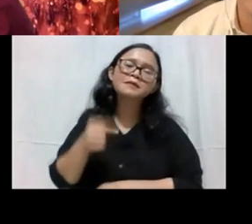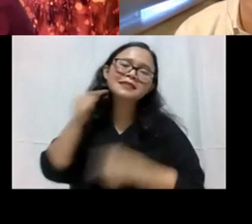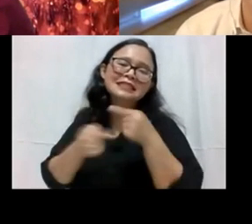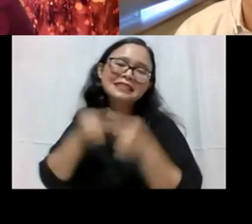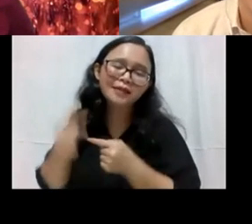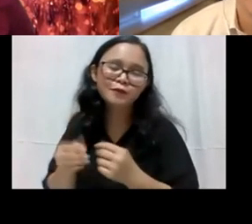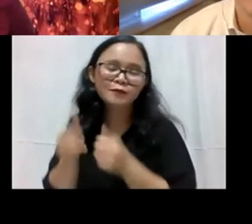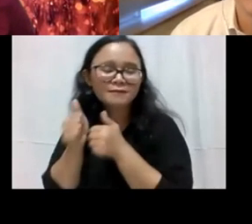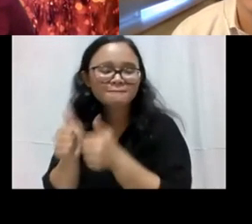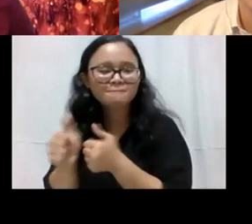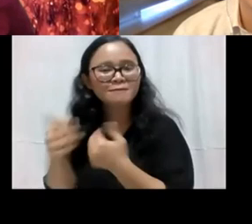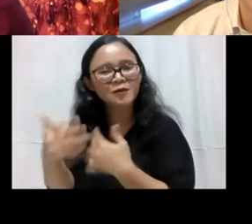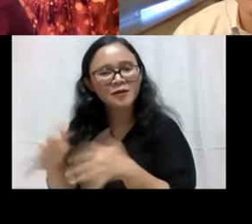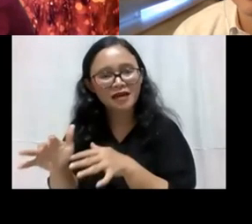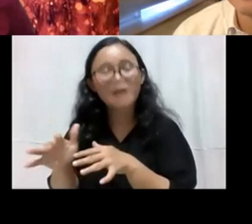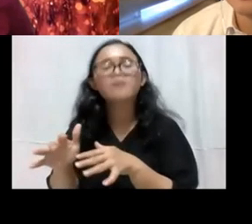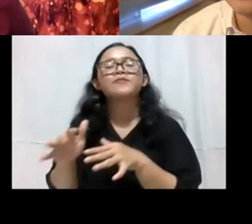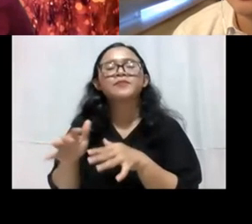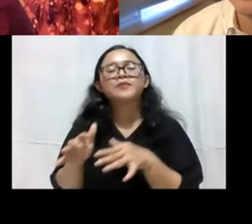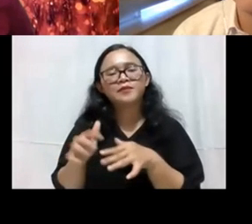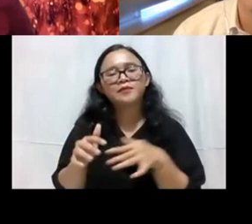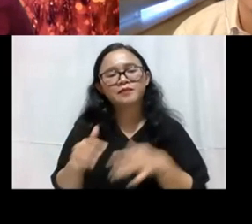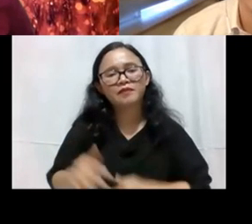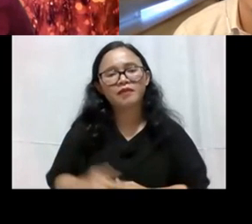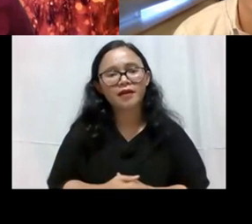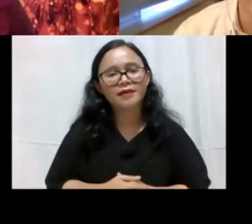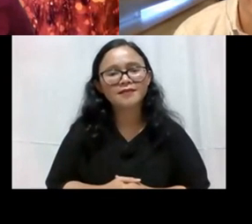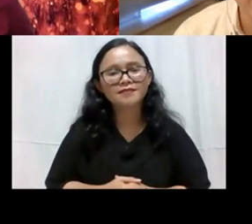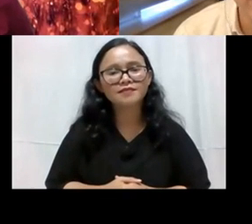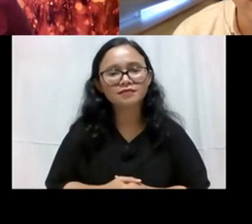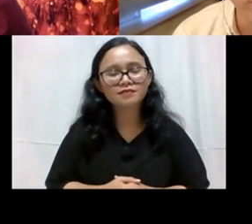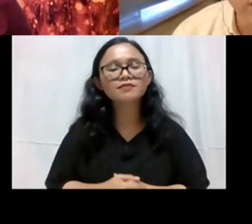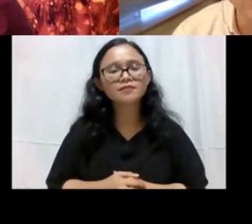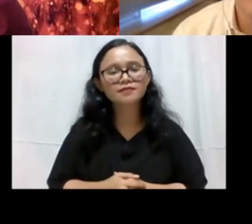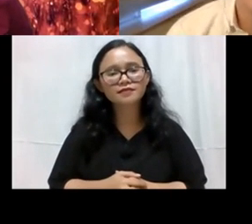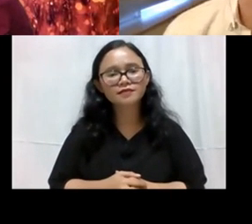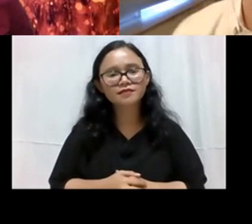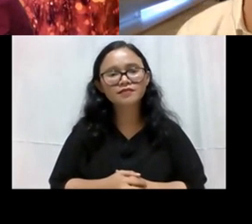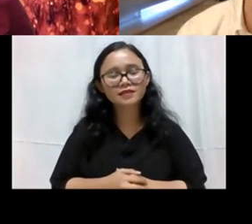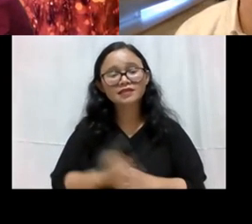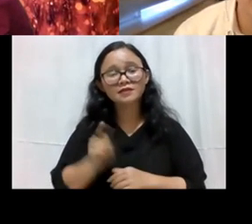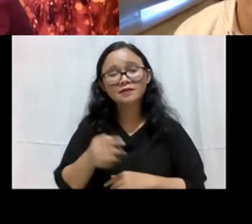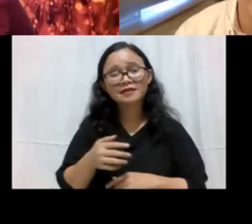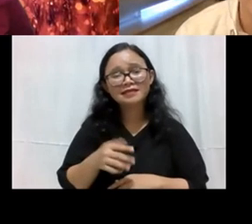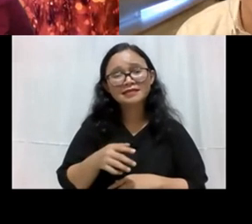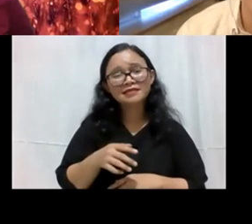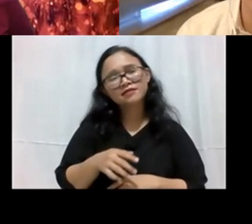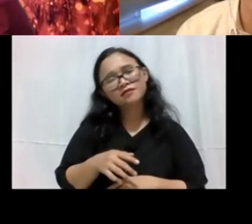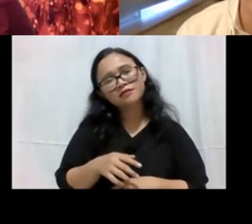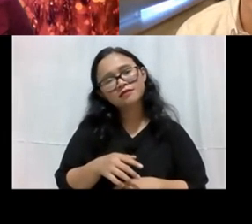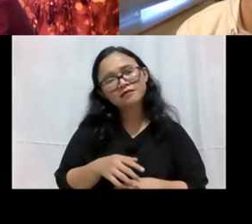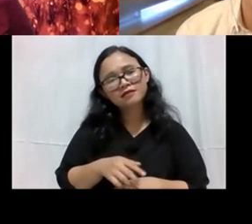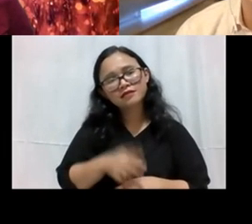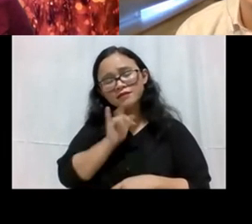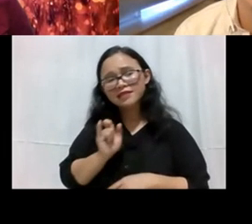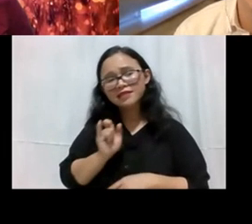do a film to protect the health of the healthcare workers, because you might not get strong enough